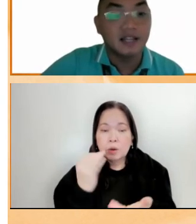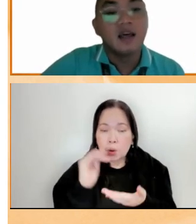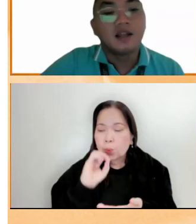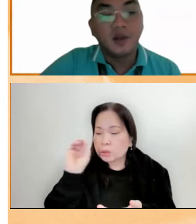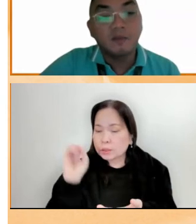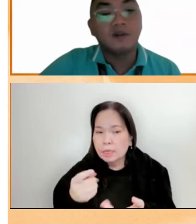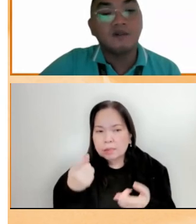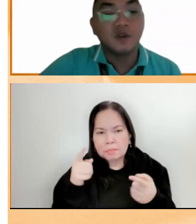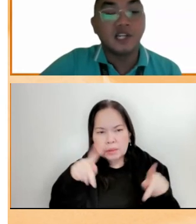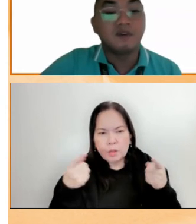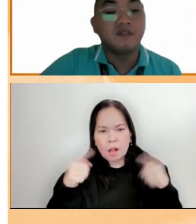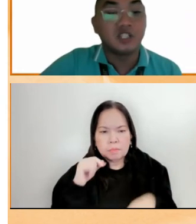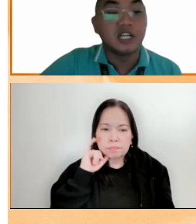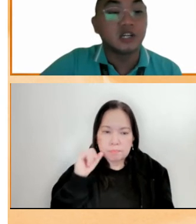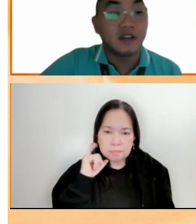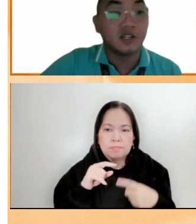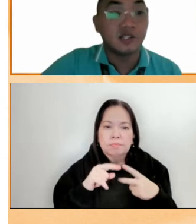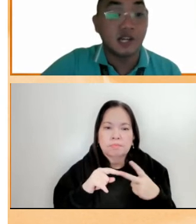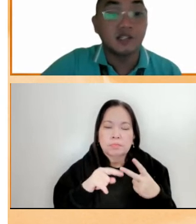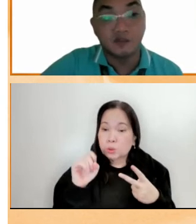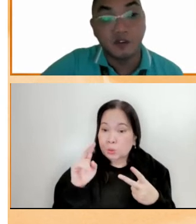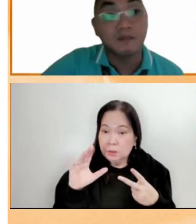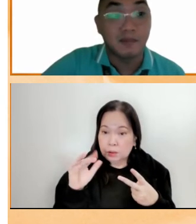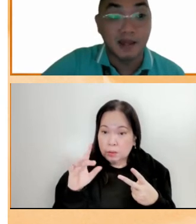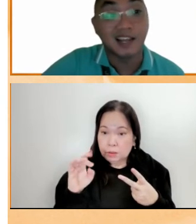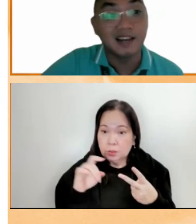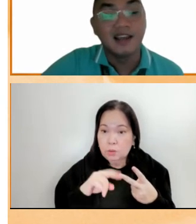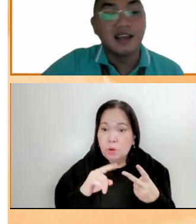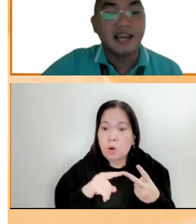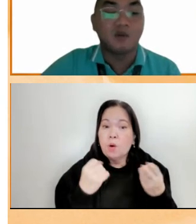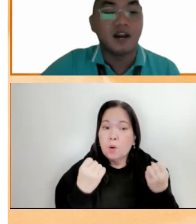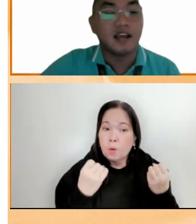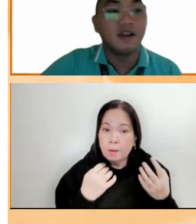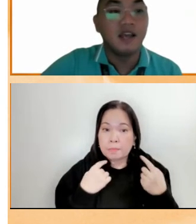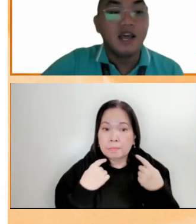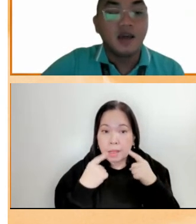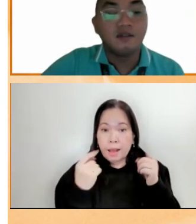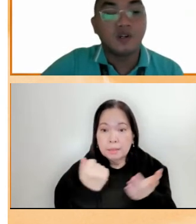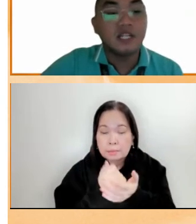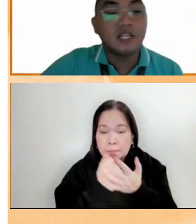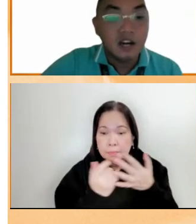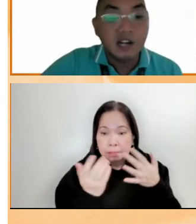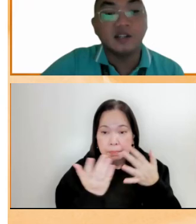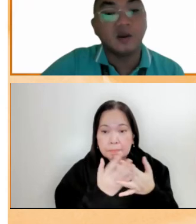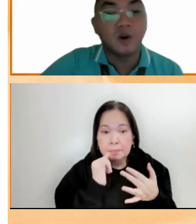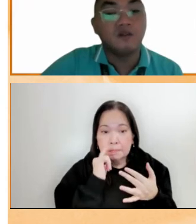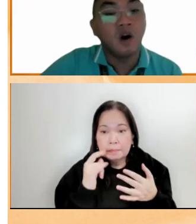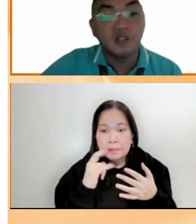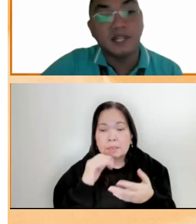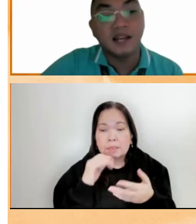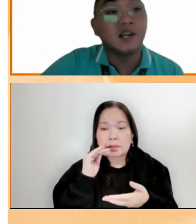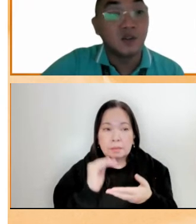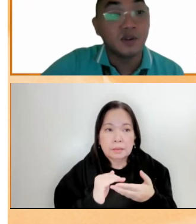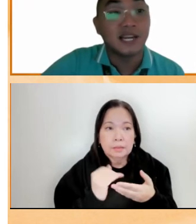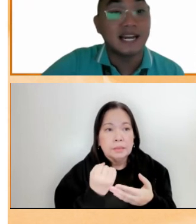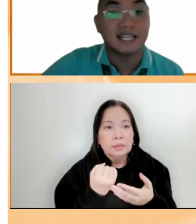rate, the number of suicide prevention interventions successfully implemented in our level, and of course, a decrease in the number of